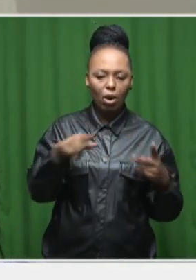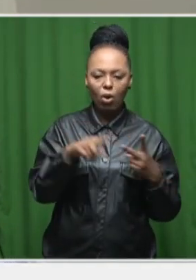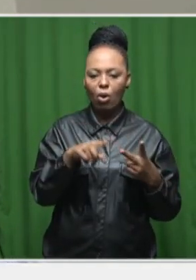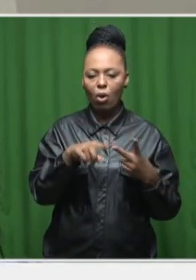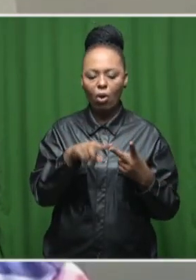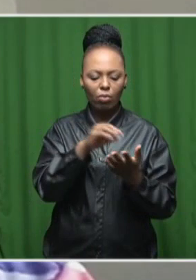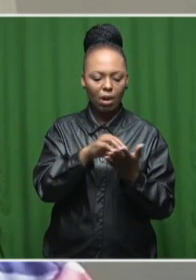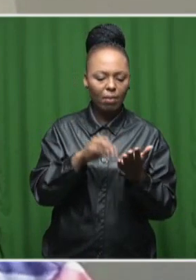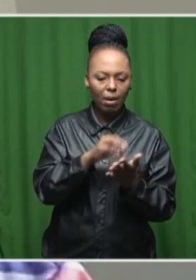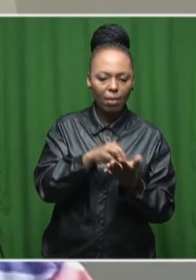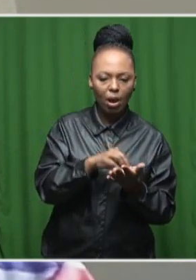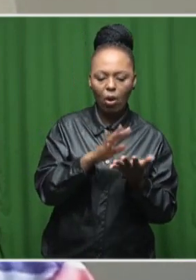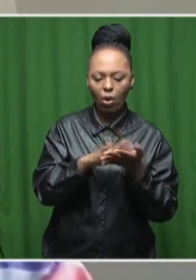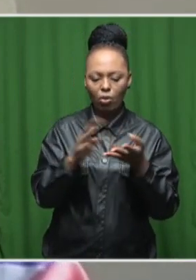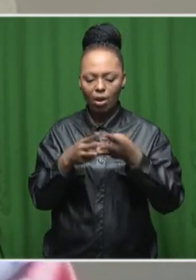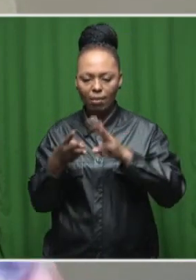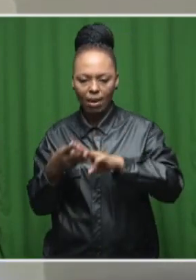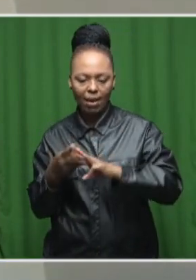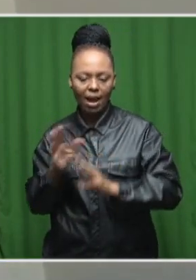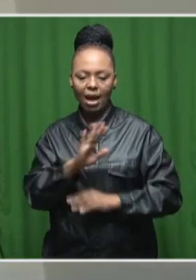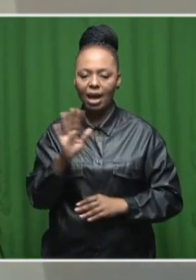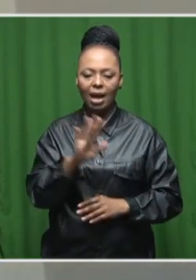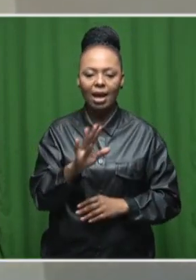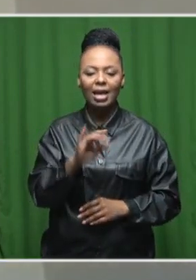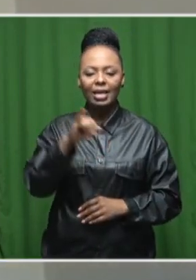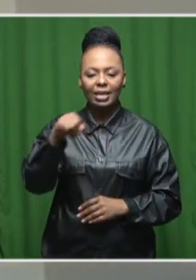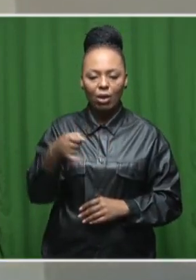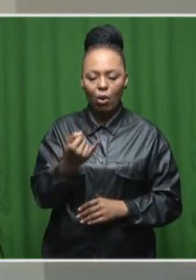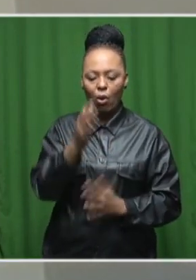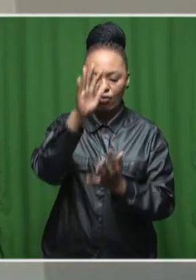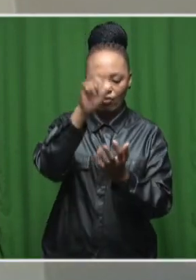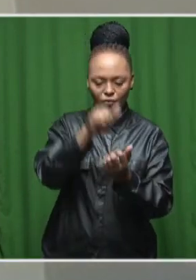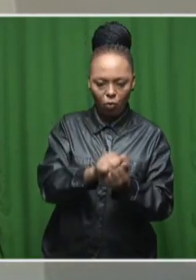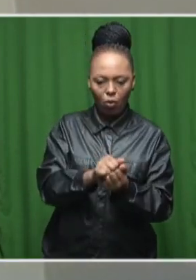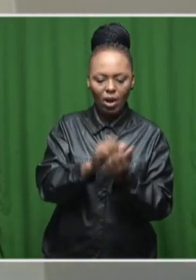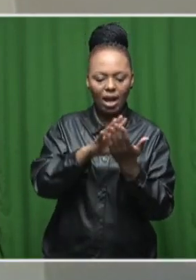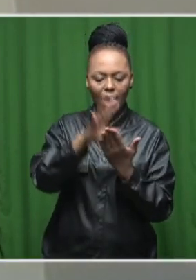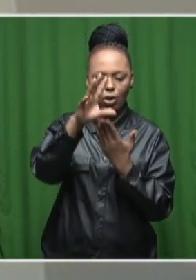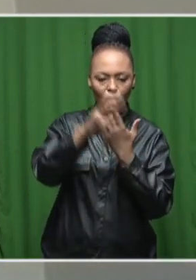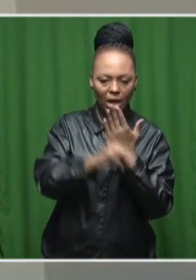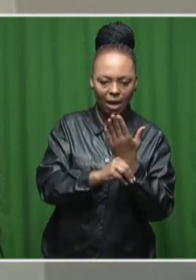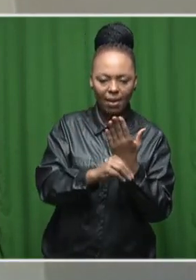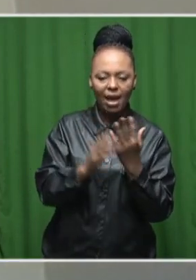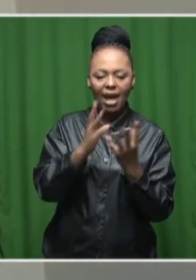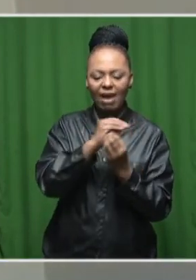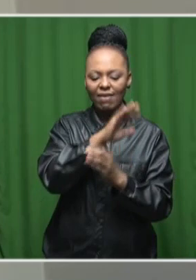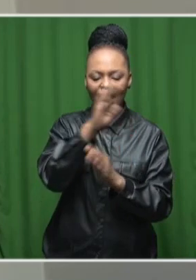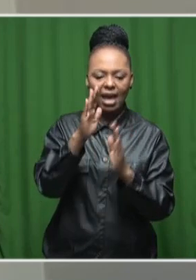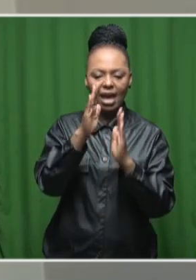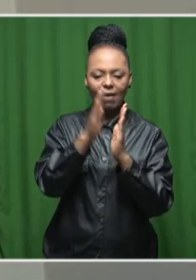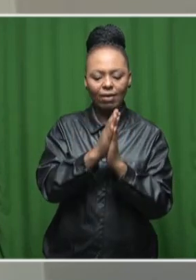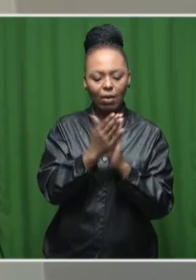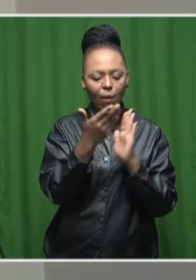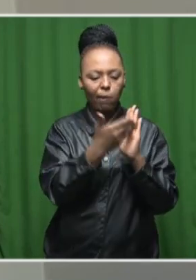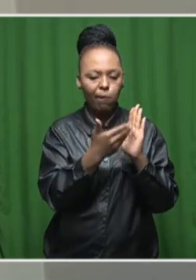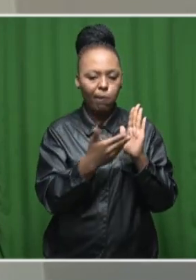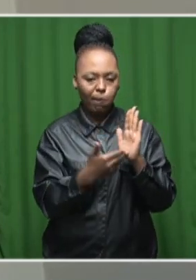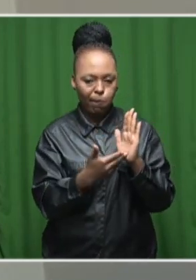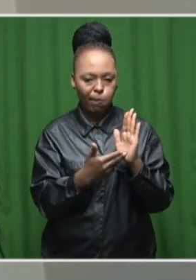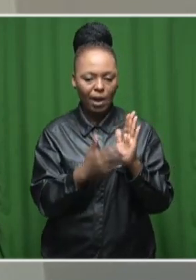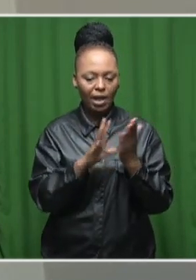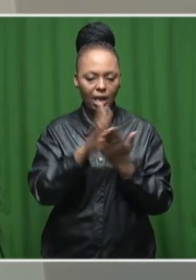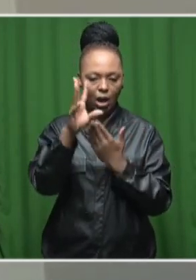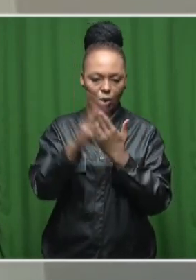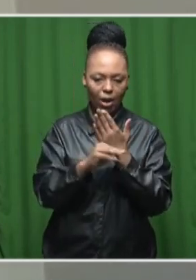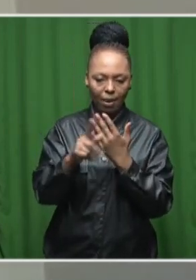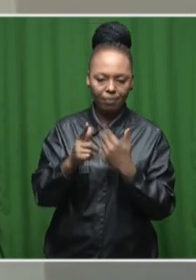puzzles. It's the entire curriculum, and it covers all the outcomes that are in the curriculum.